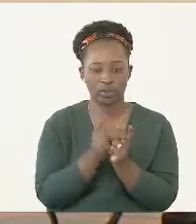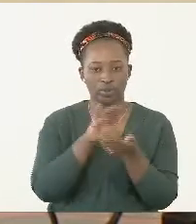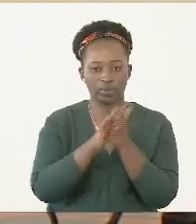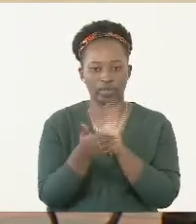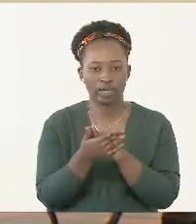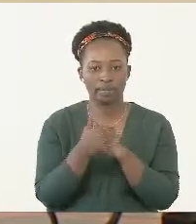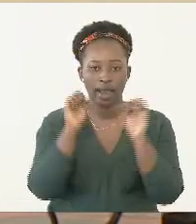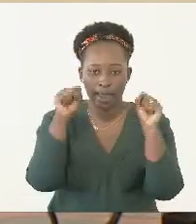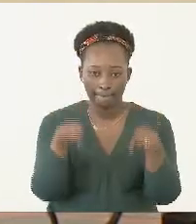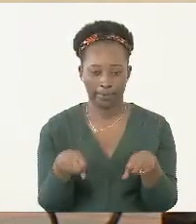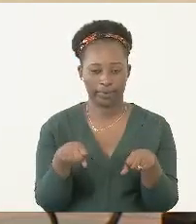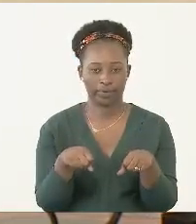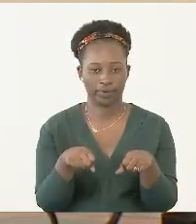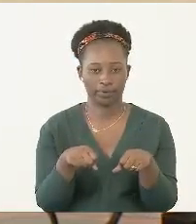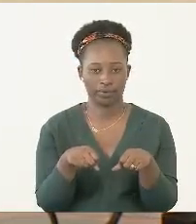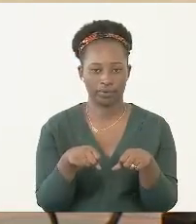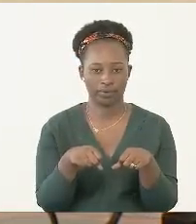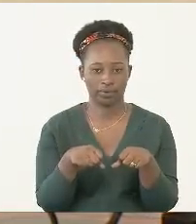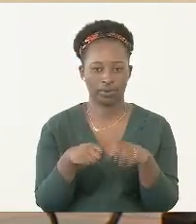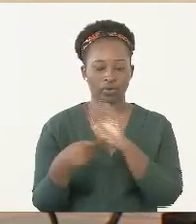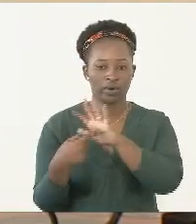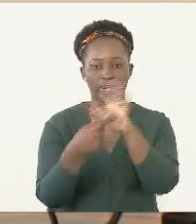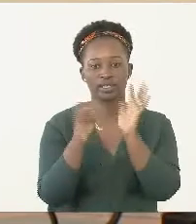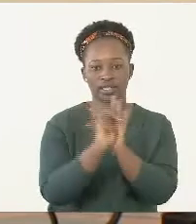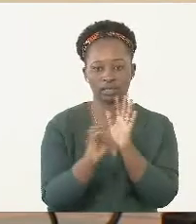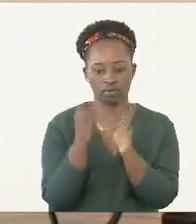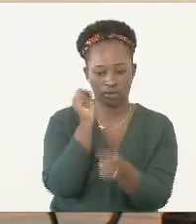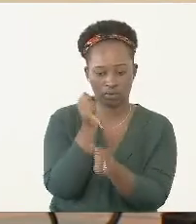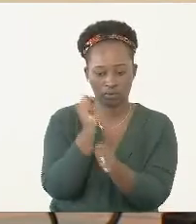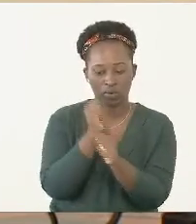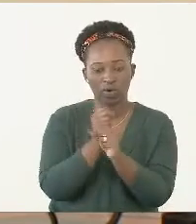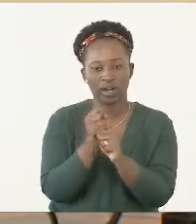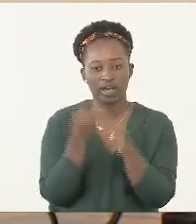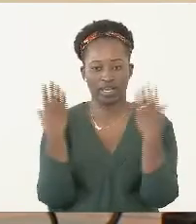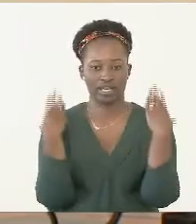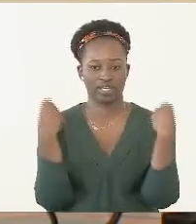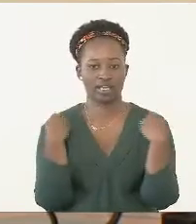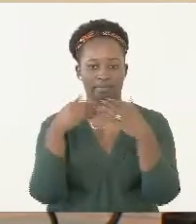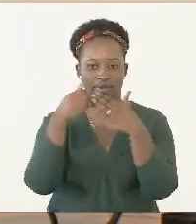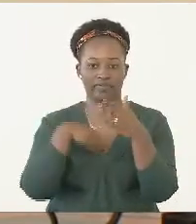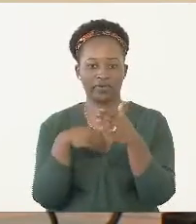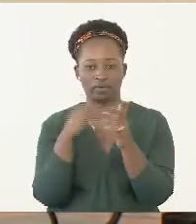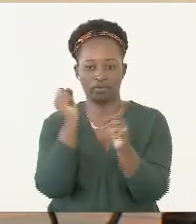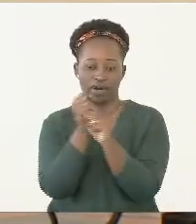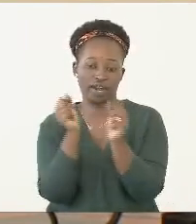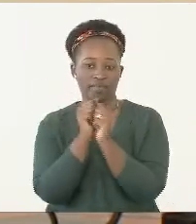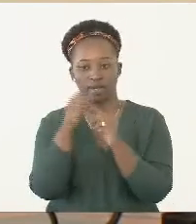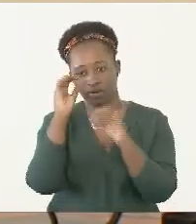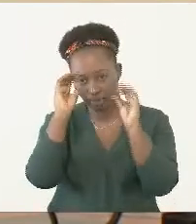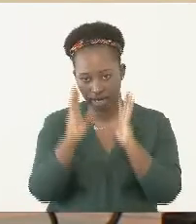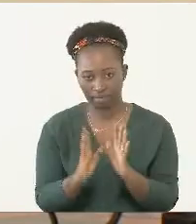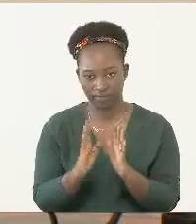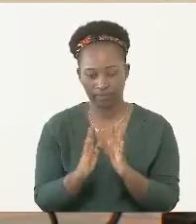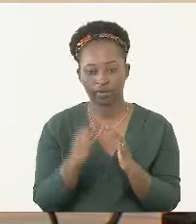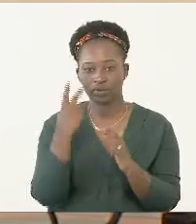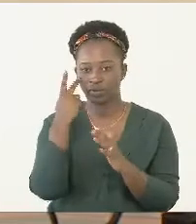be able to preset the exam before you actually do it from the teacher. So here we go.